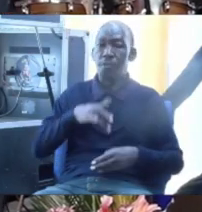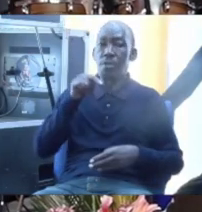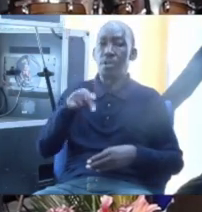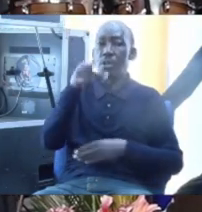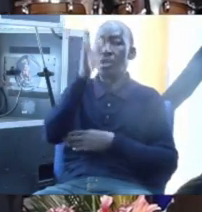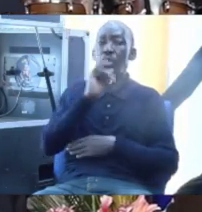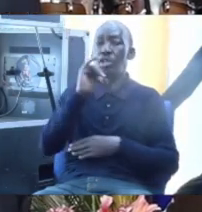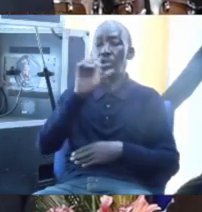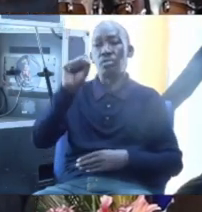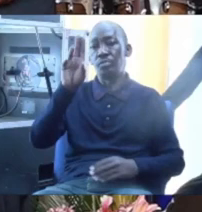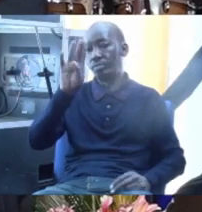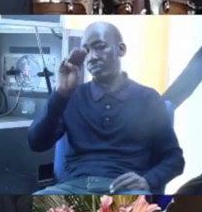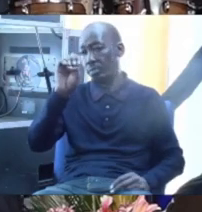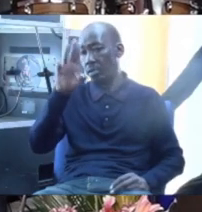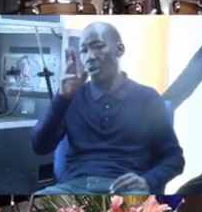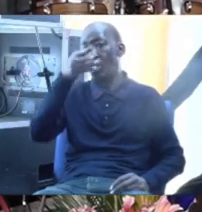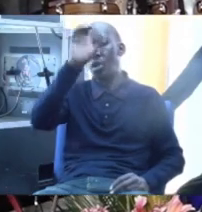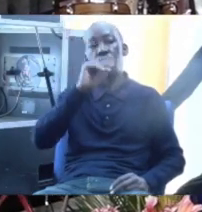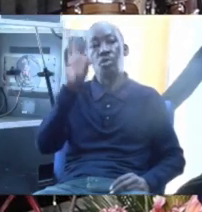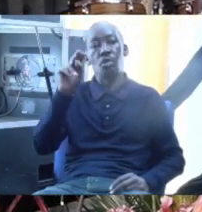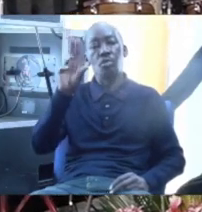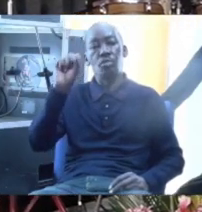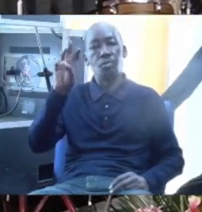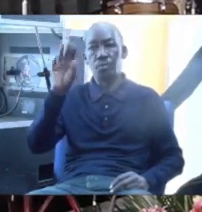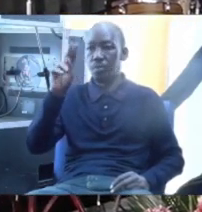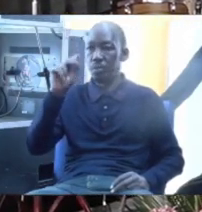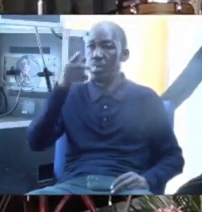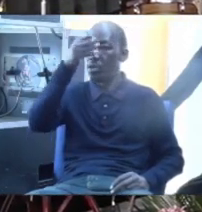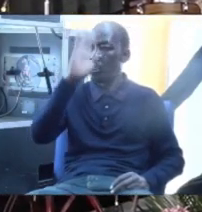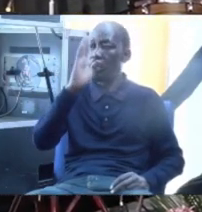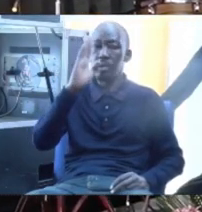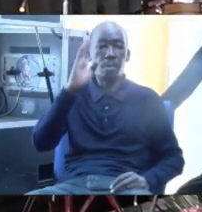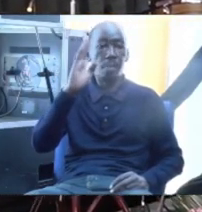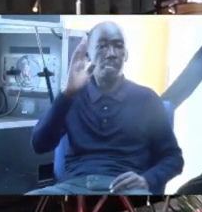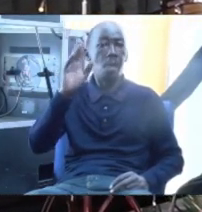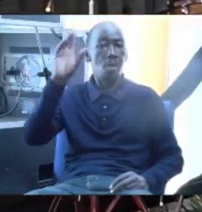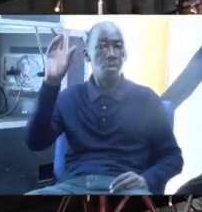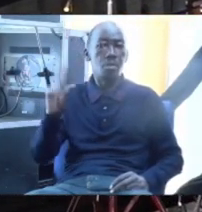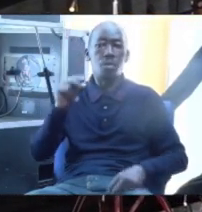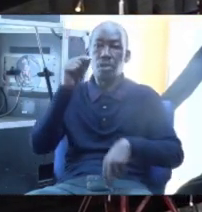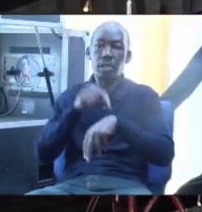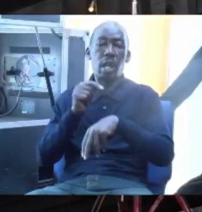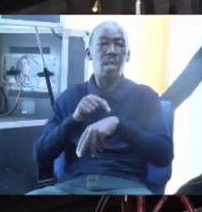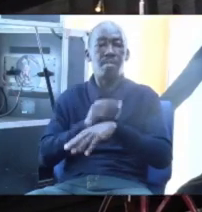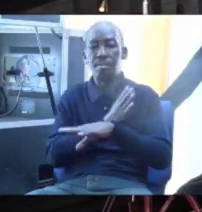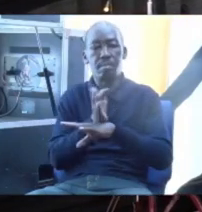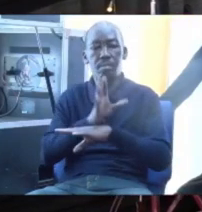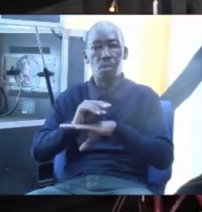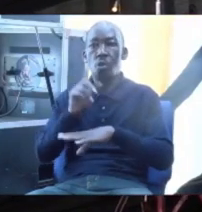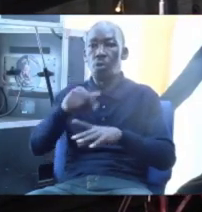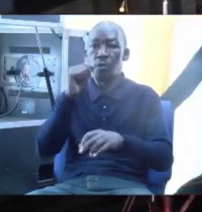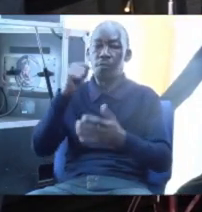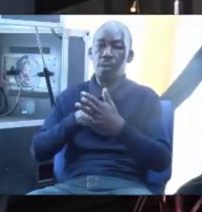no summer. To this God there's no winter. To this God there's no time. What you thought